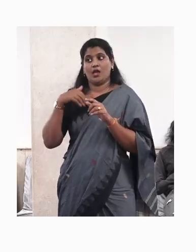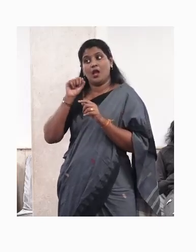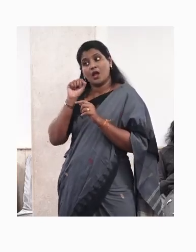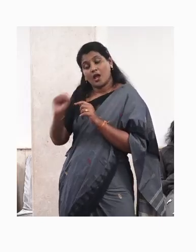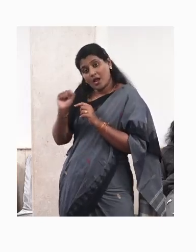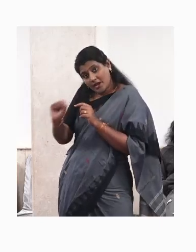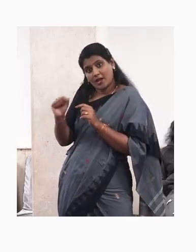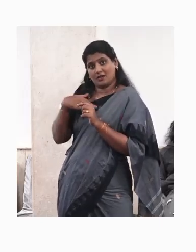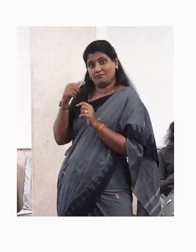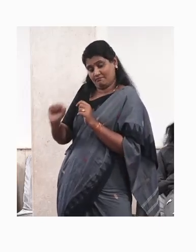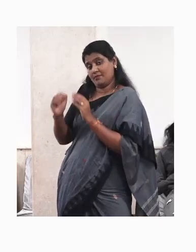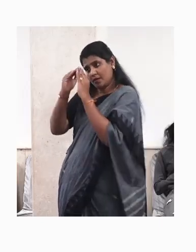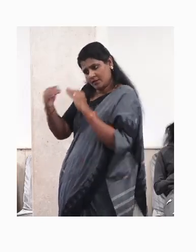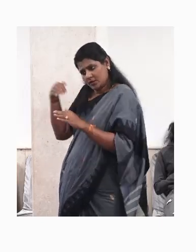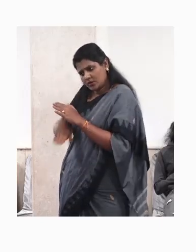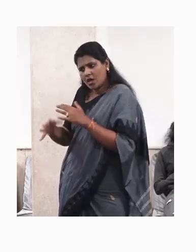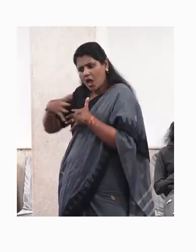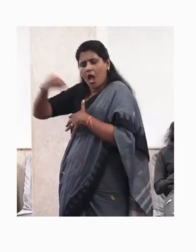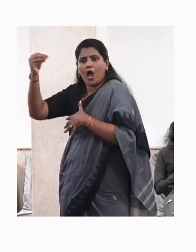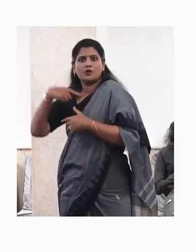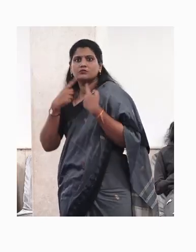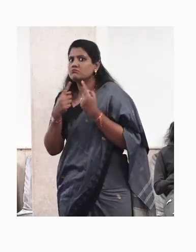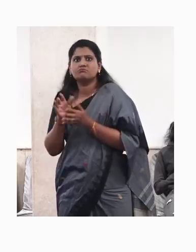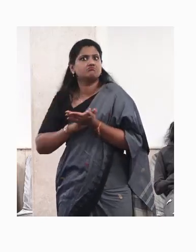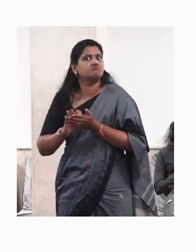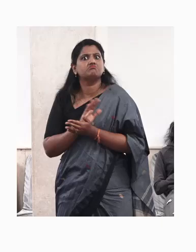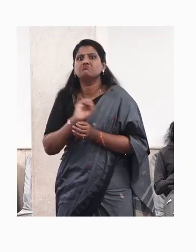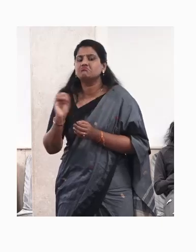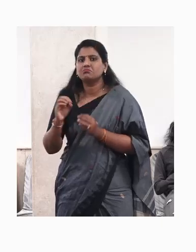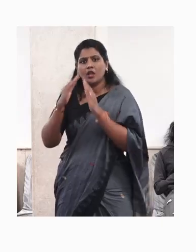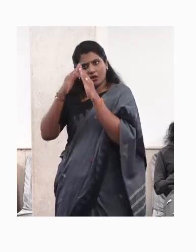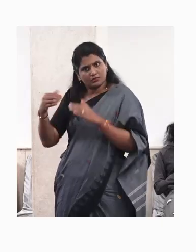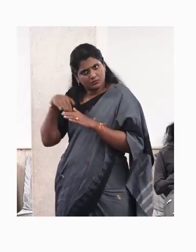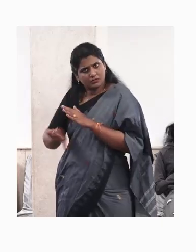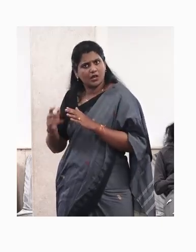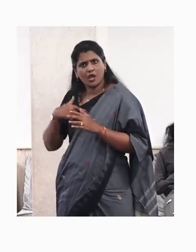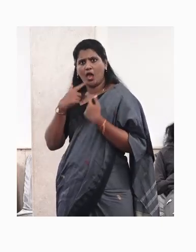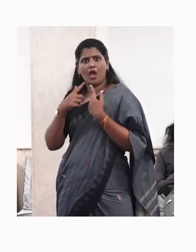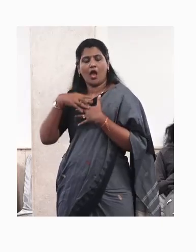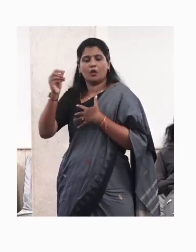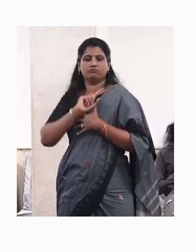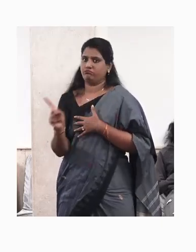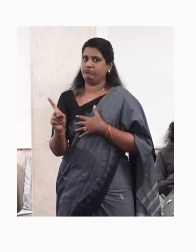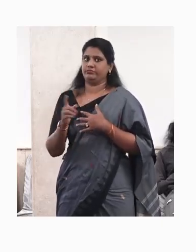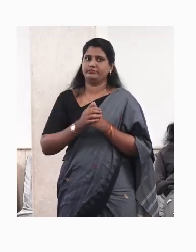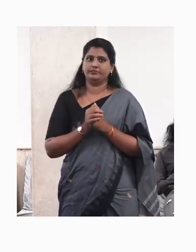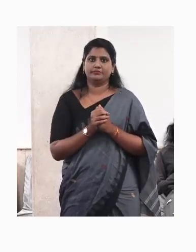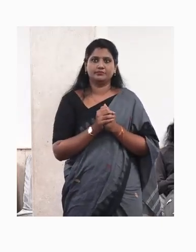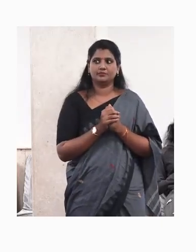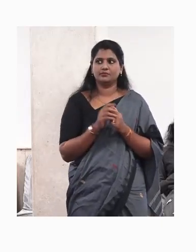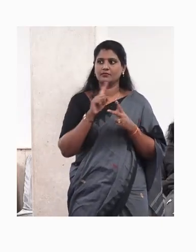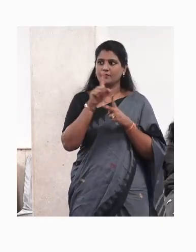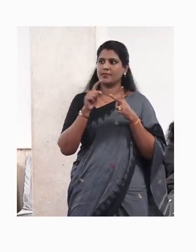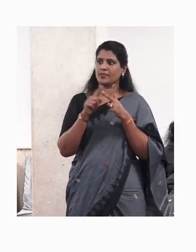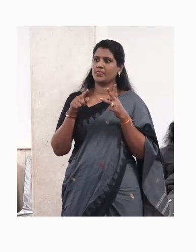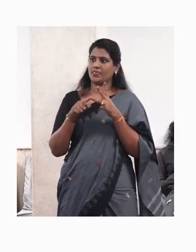irukkiradhu velila solla thevilla." So whatever is in your house, let it remain in your house. We don't have to talk about it outside. Two more